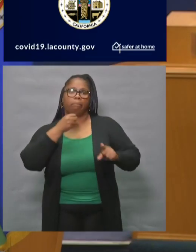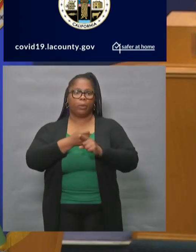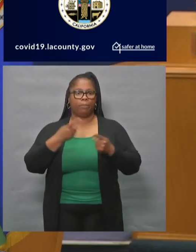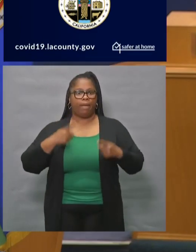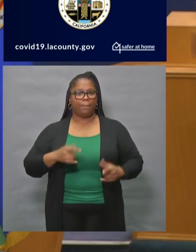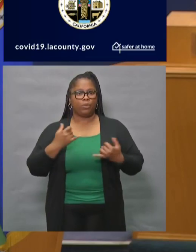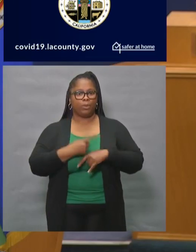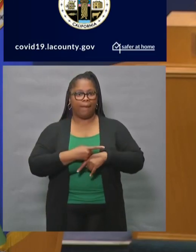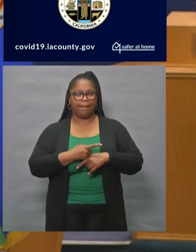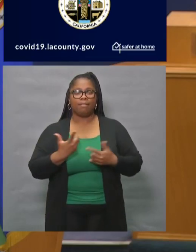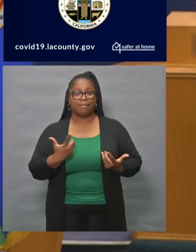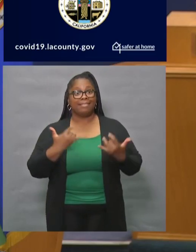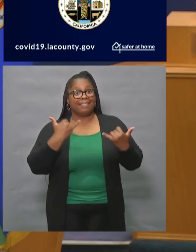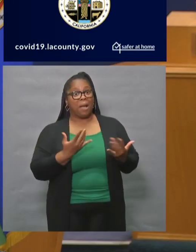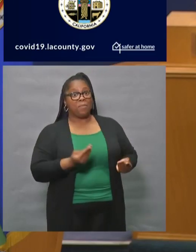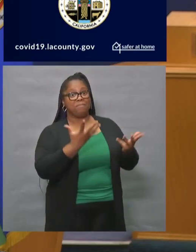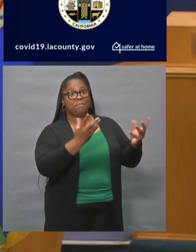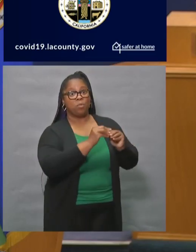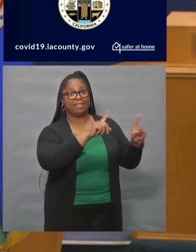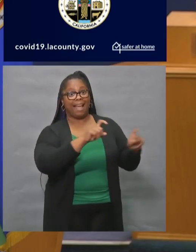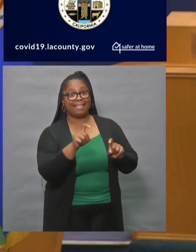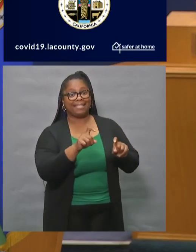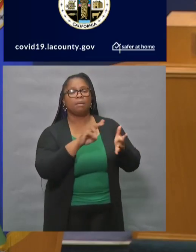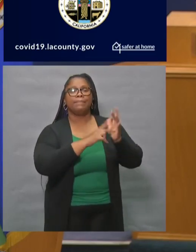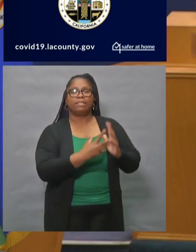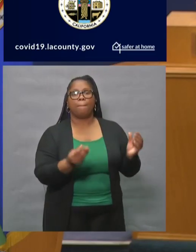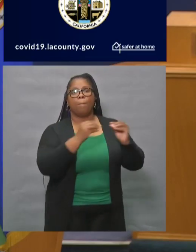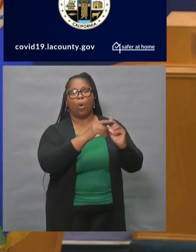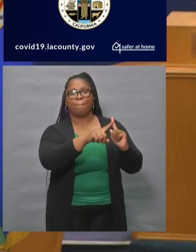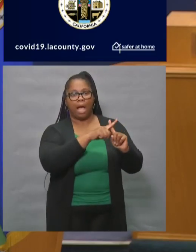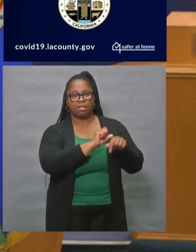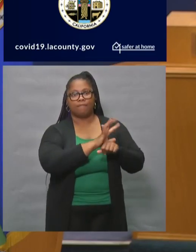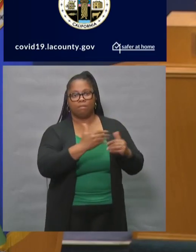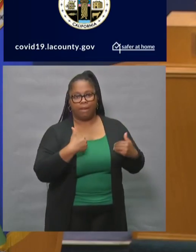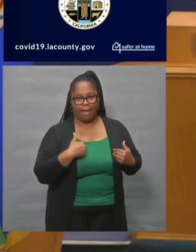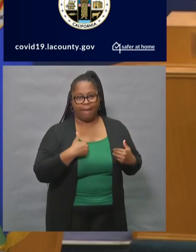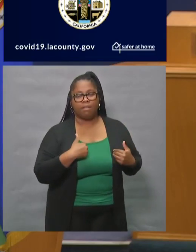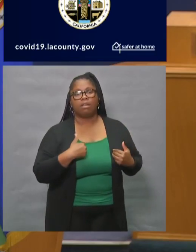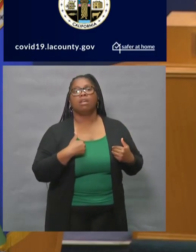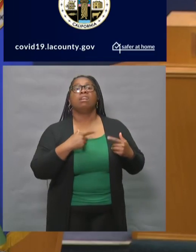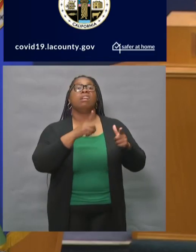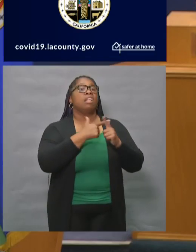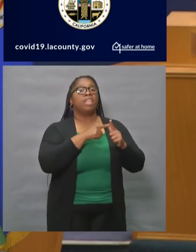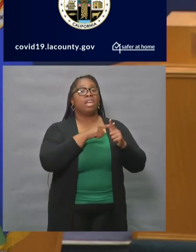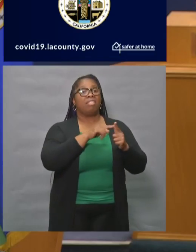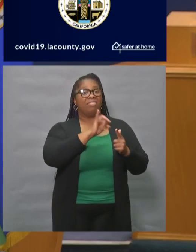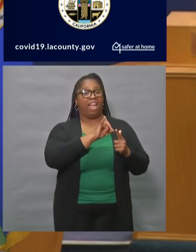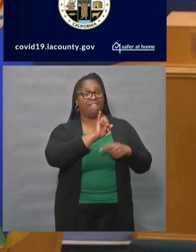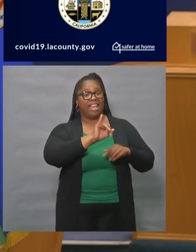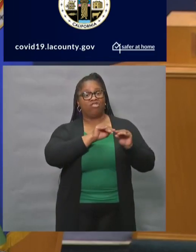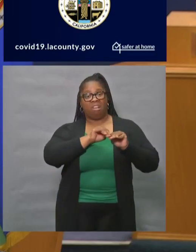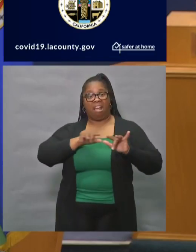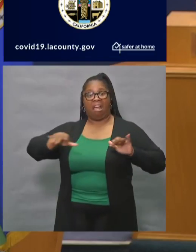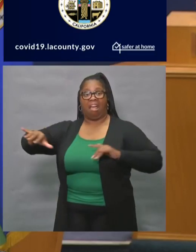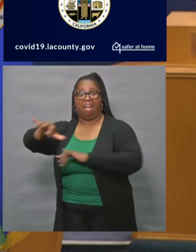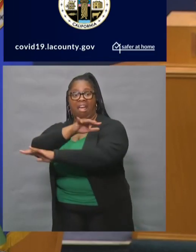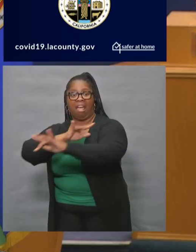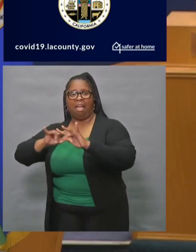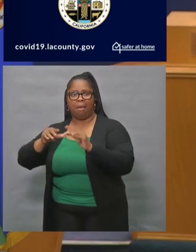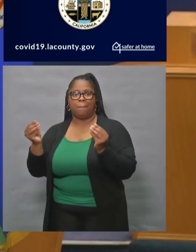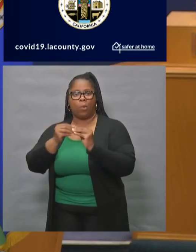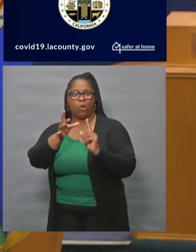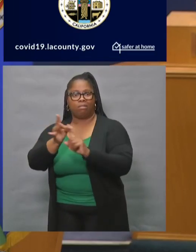testing, we will identify more people that are positive, and as there's more infection that's circulating, we will have more people that are positive. So